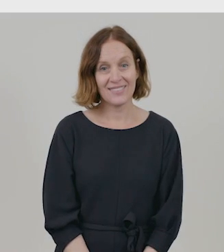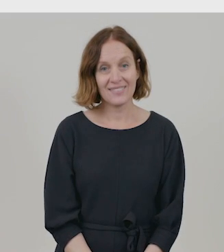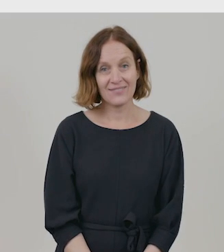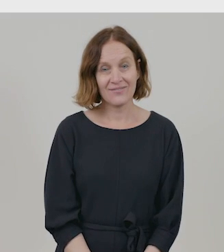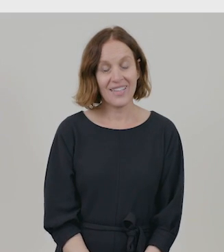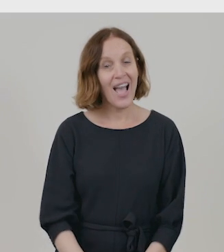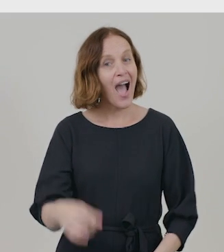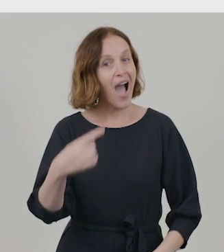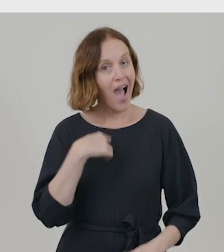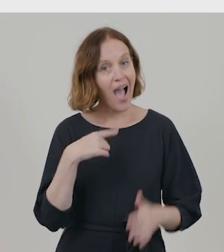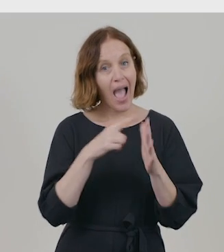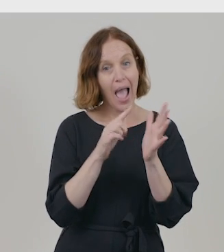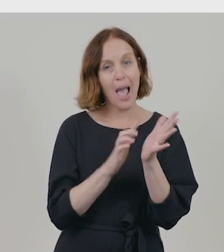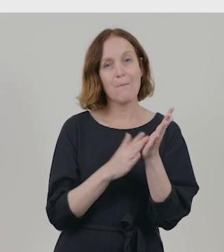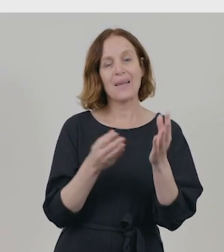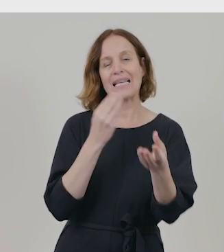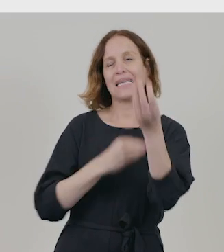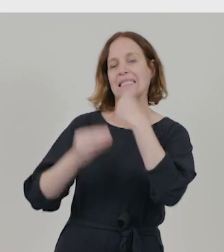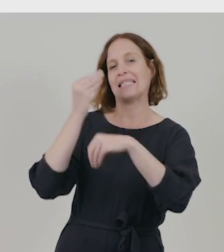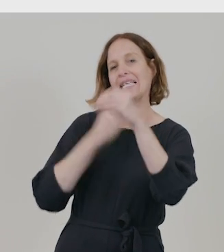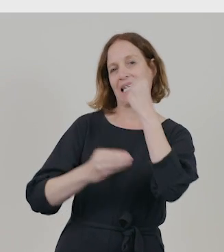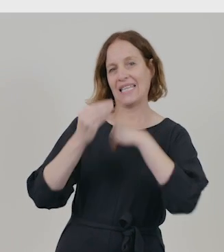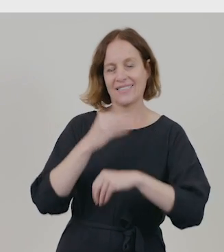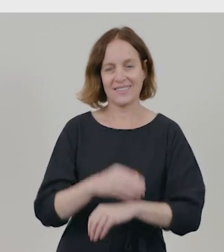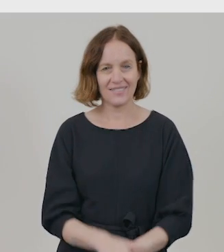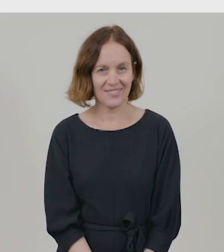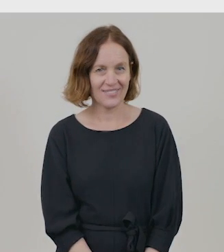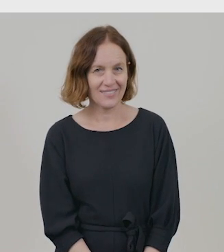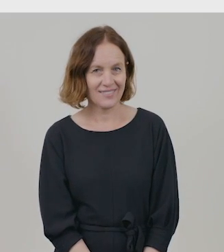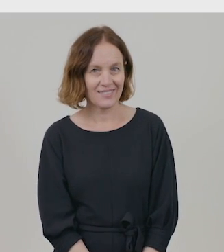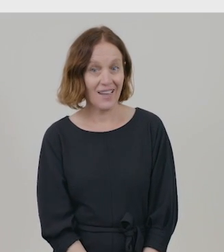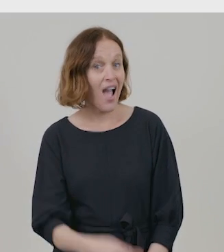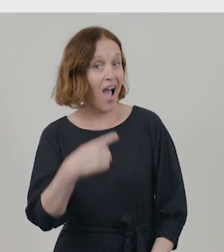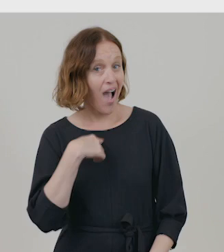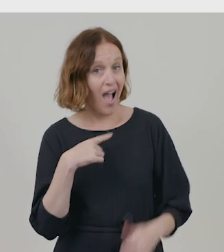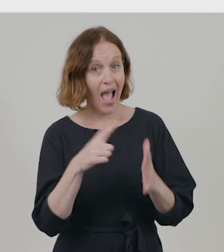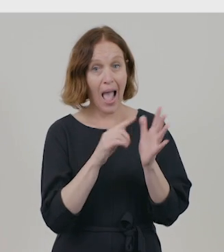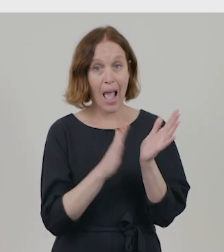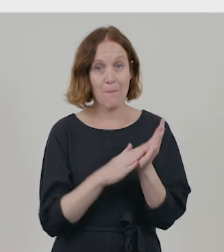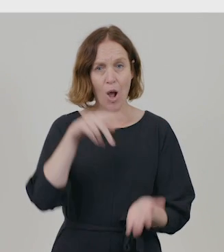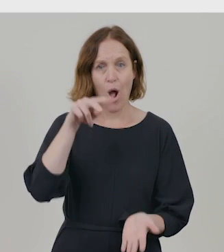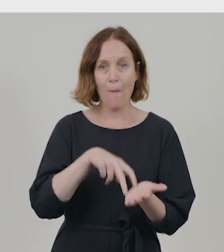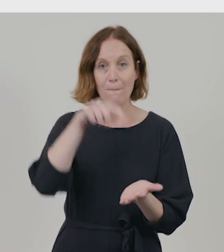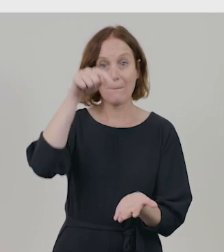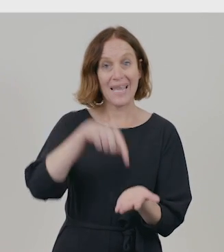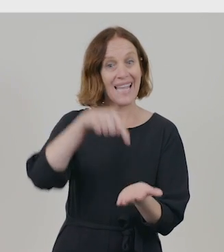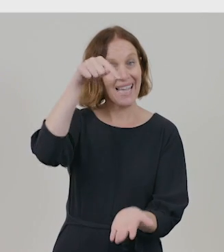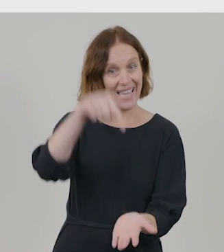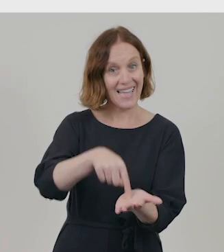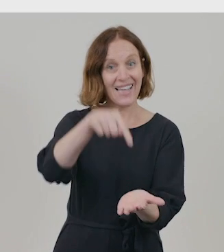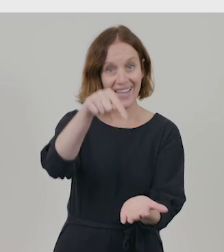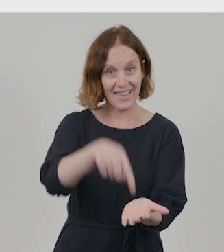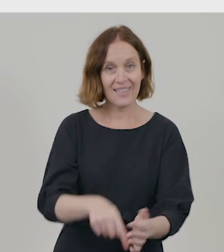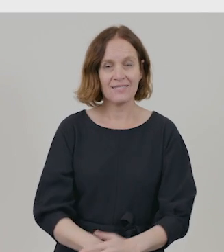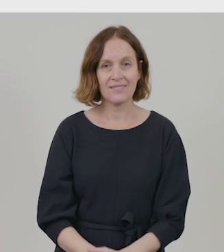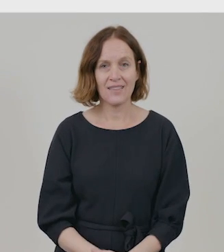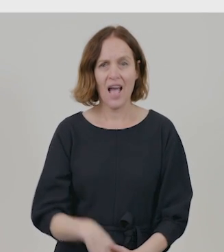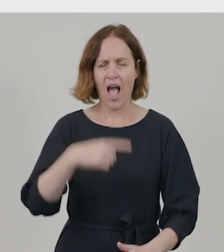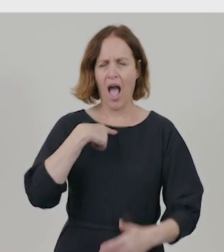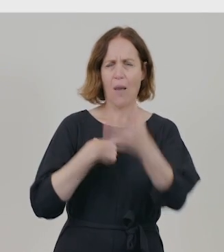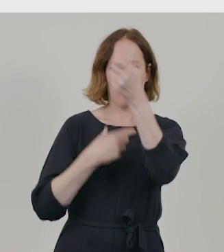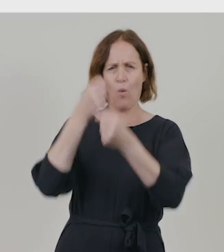Let's read the story, I Am, a Rosie and Wallace story, to find out. I Am, a Rosie